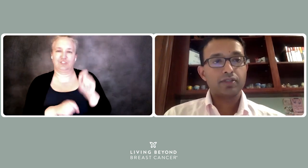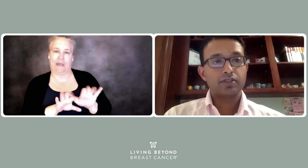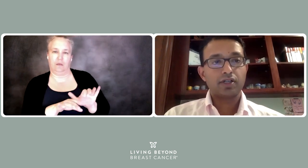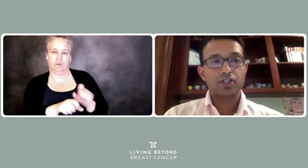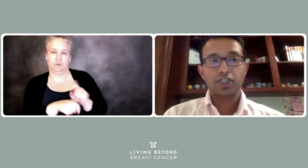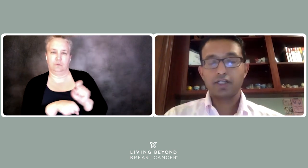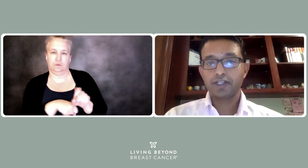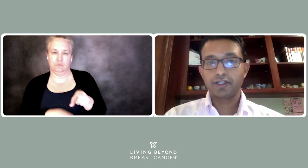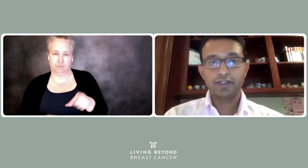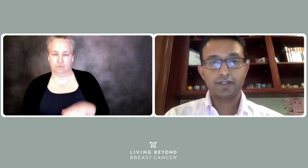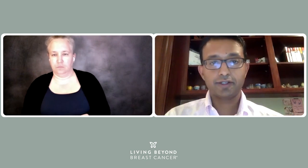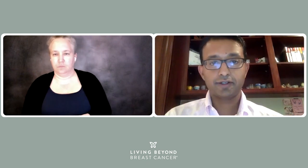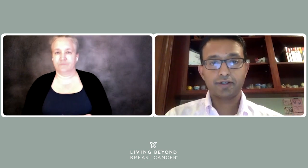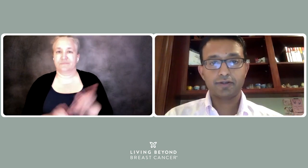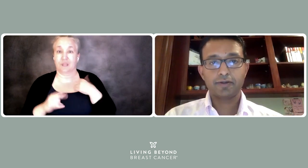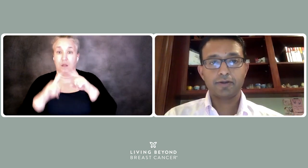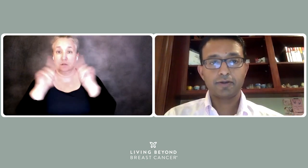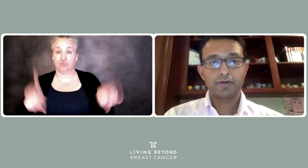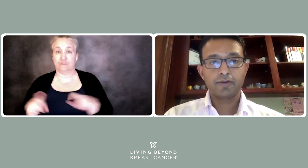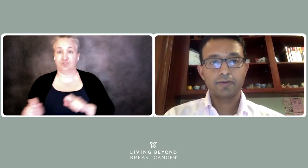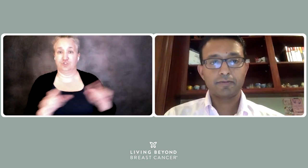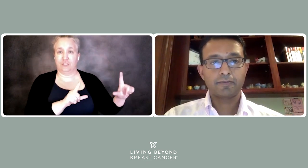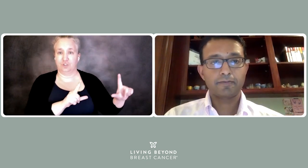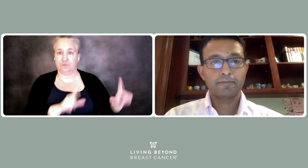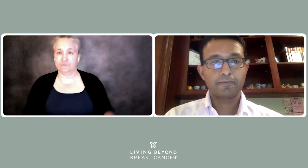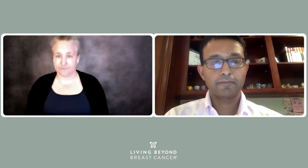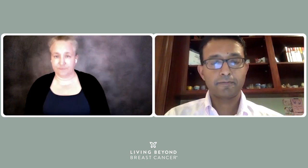let me just start sharing.